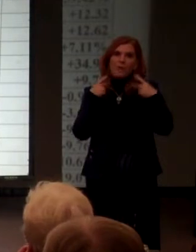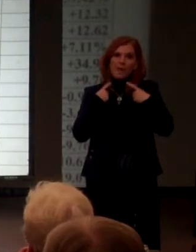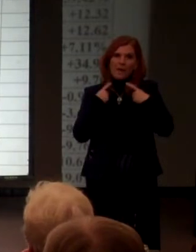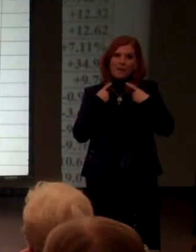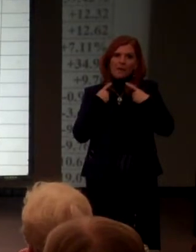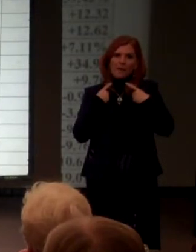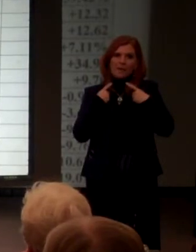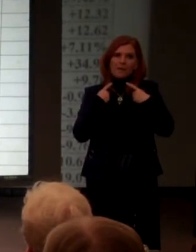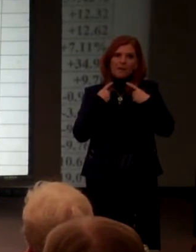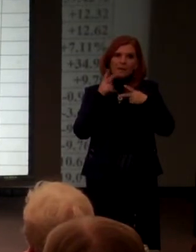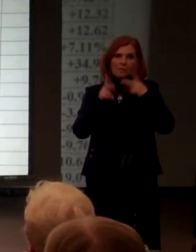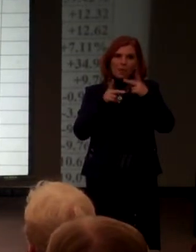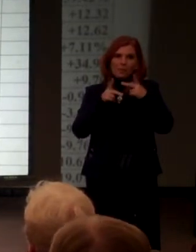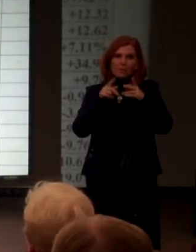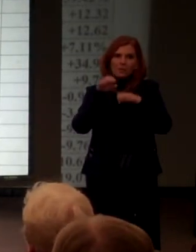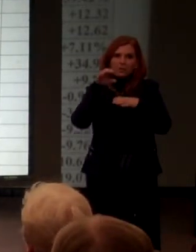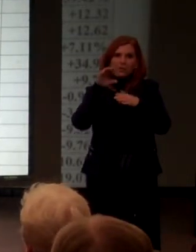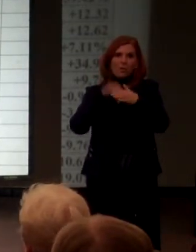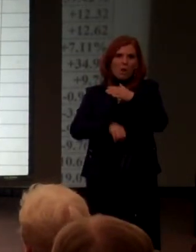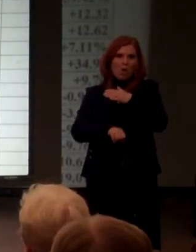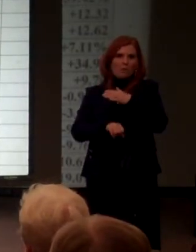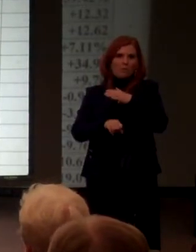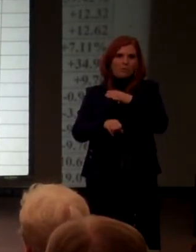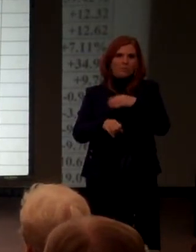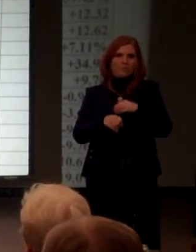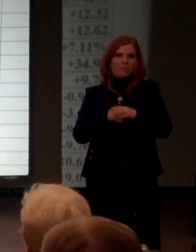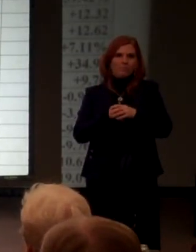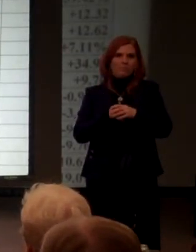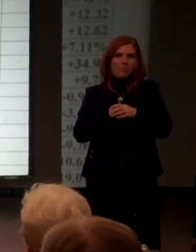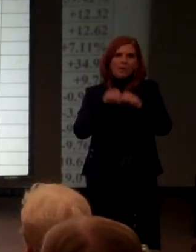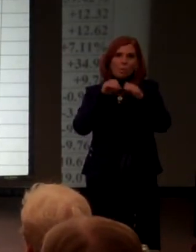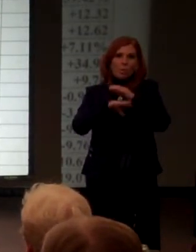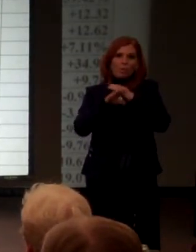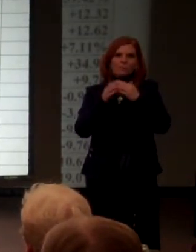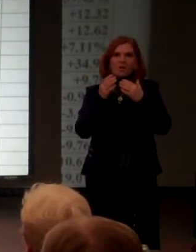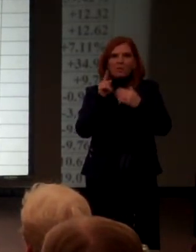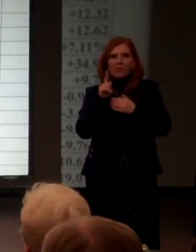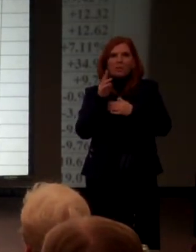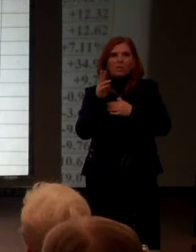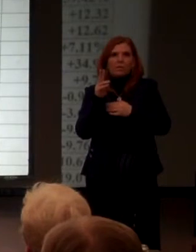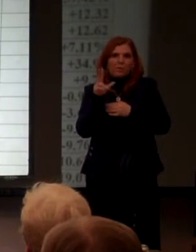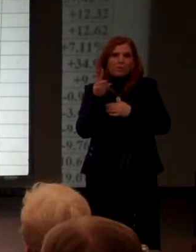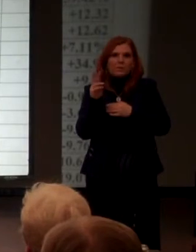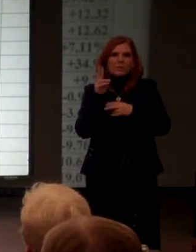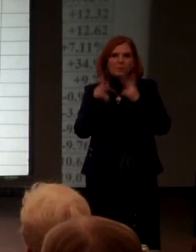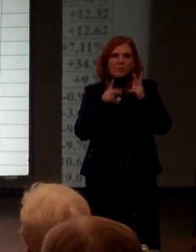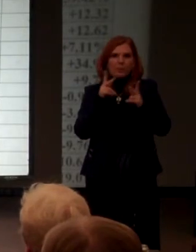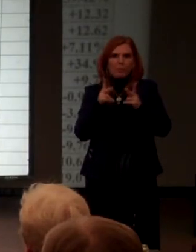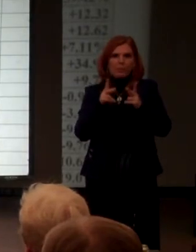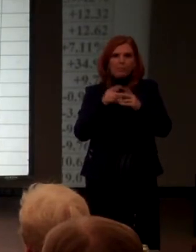population loss here. They would have lost about 136 people.